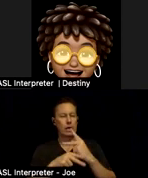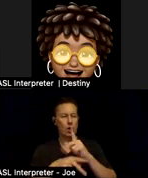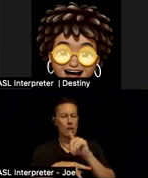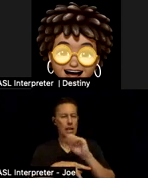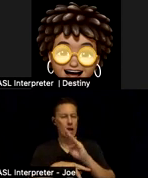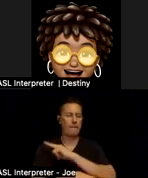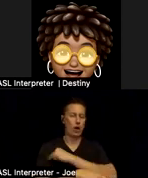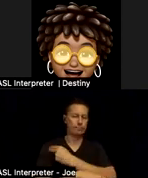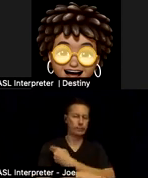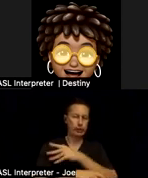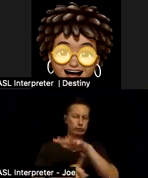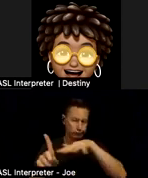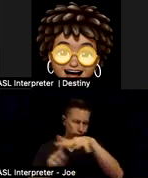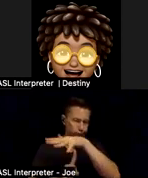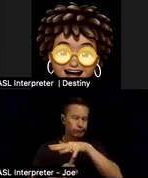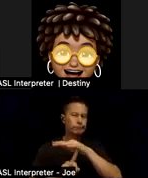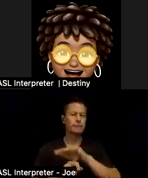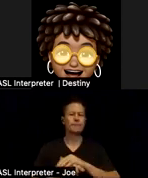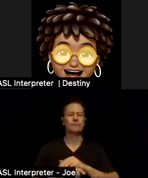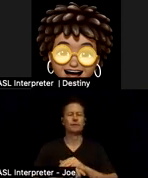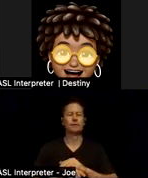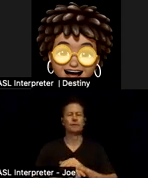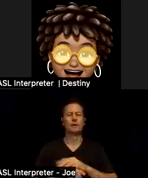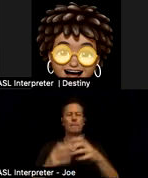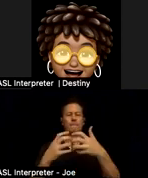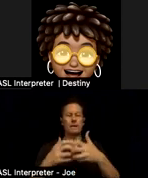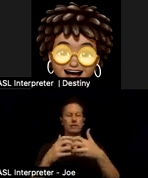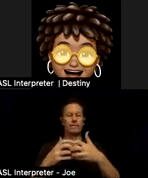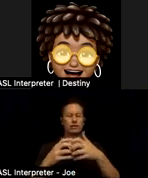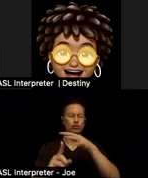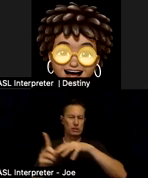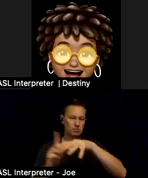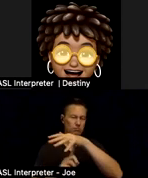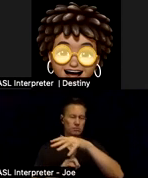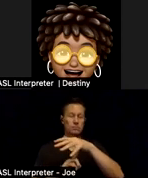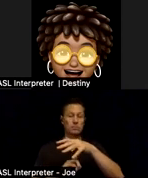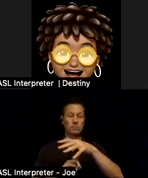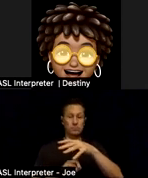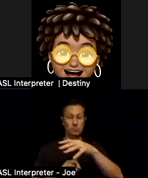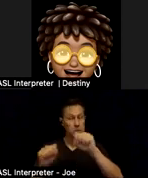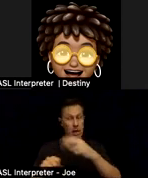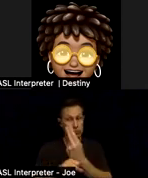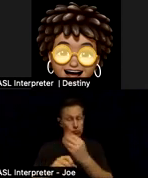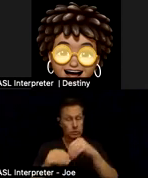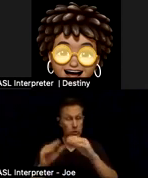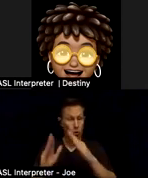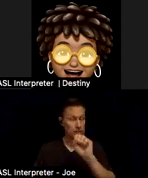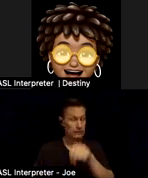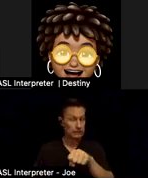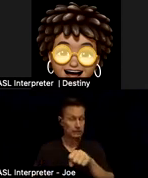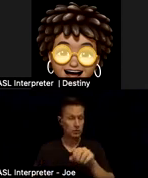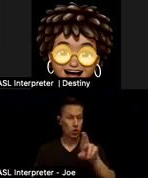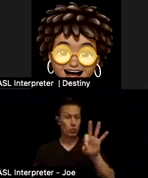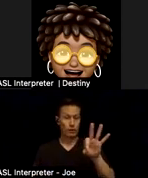settings, manufacturing facilities. But that doesn't mean you can't use it in your home. A refrigerator